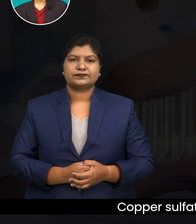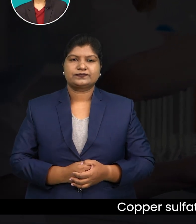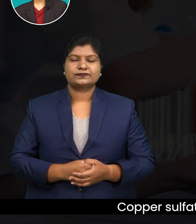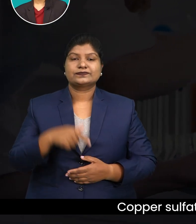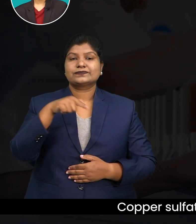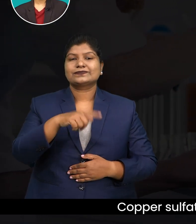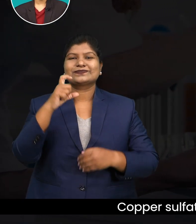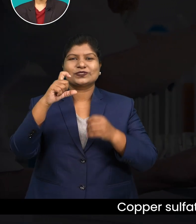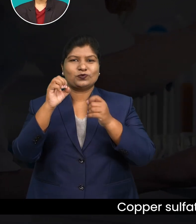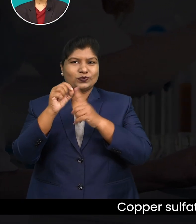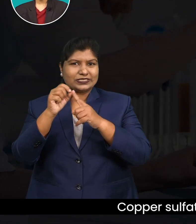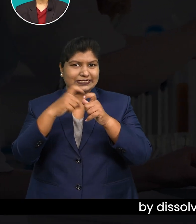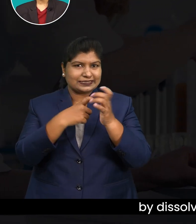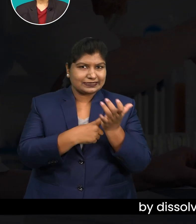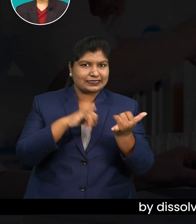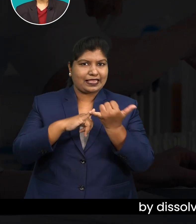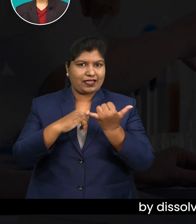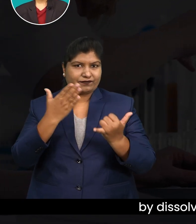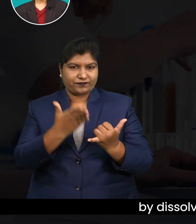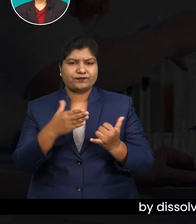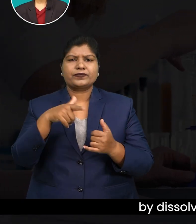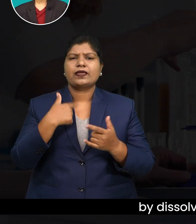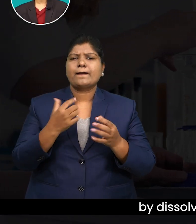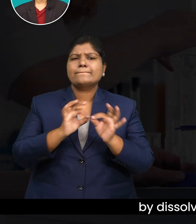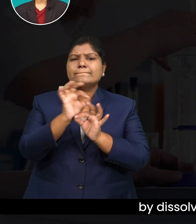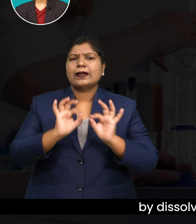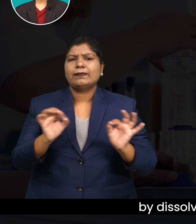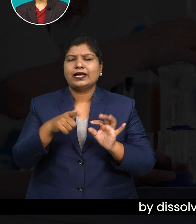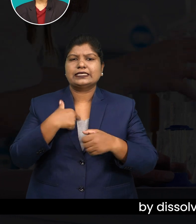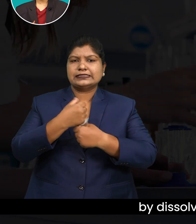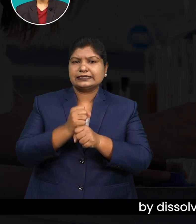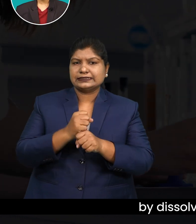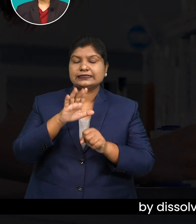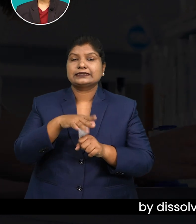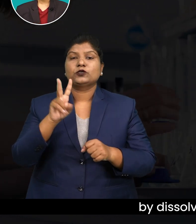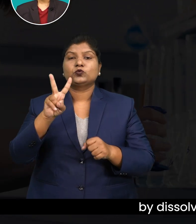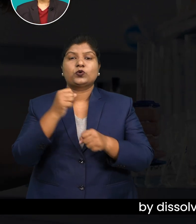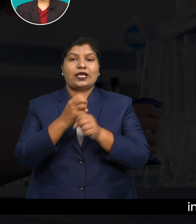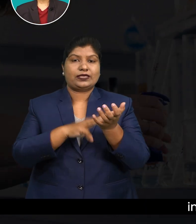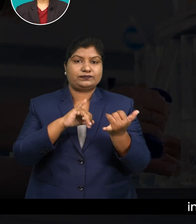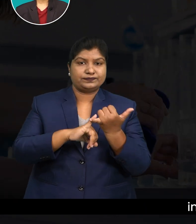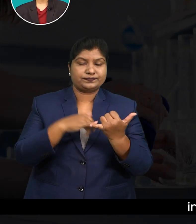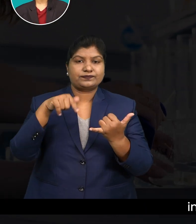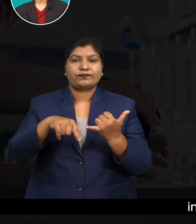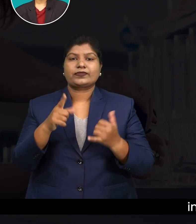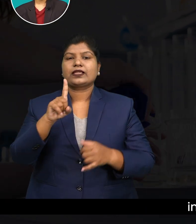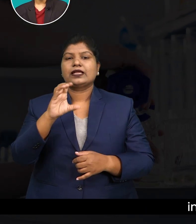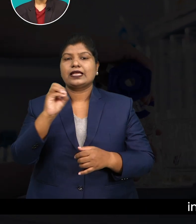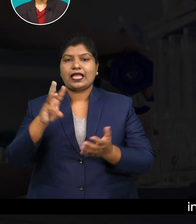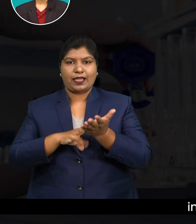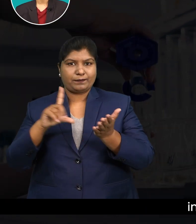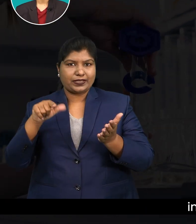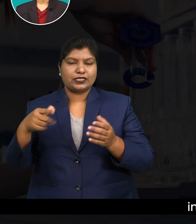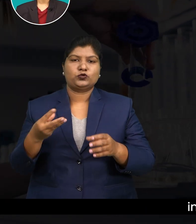Copper sulfate solution can be prepared by dissolving 2 grams of copper sulfate in 100 ml of